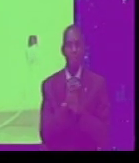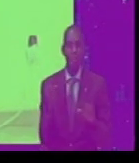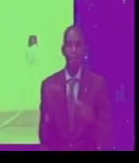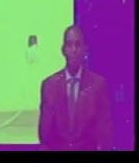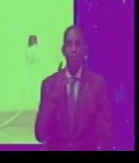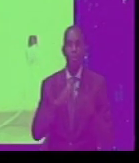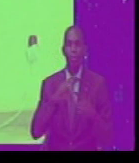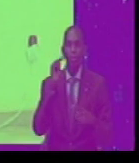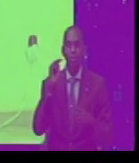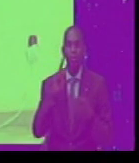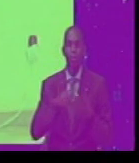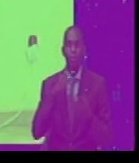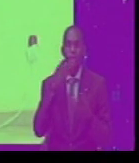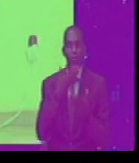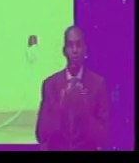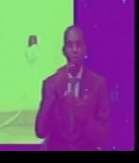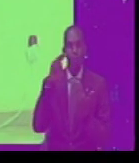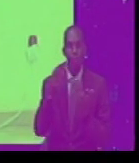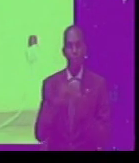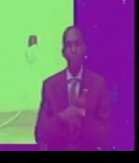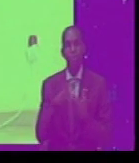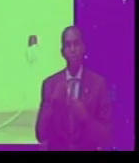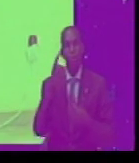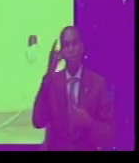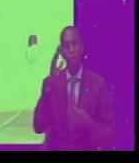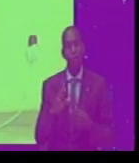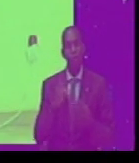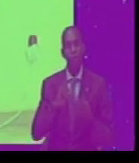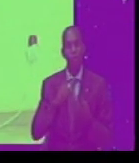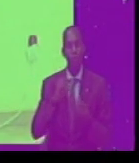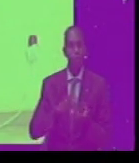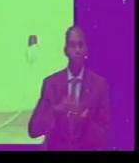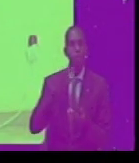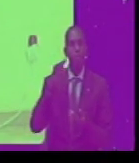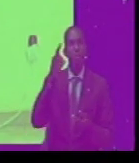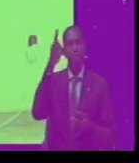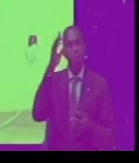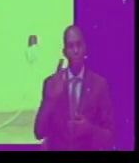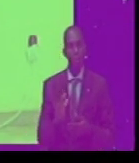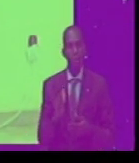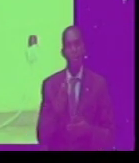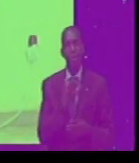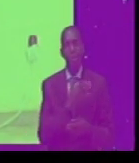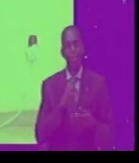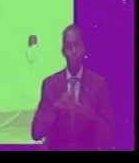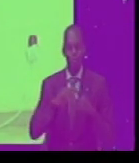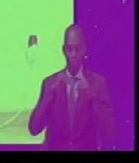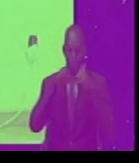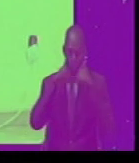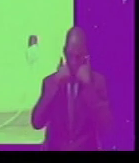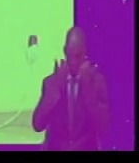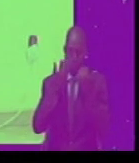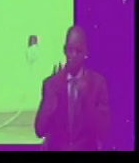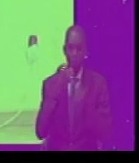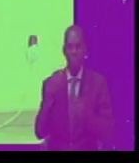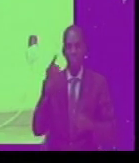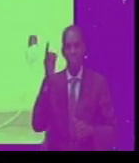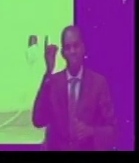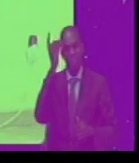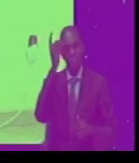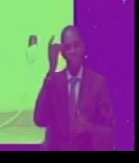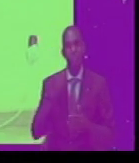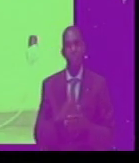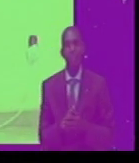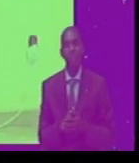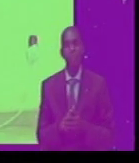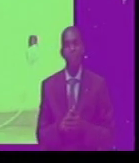State. By the grace of God, I am saved. I want to testify to the goodness of God, to the glory of